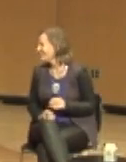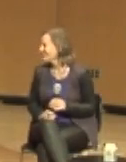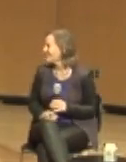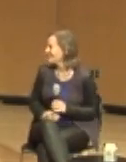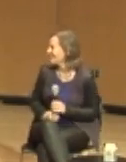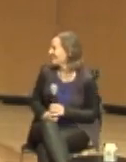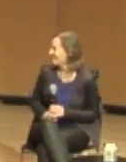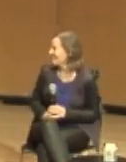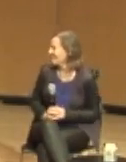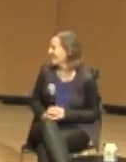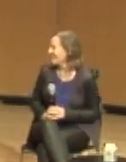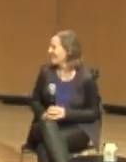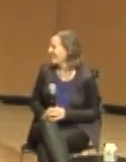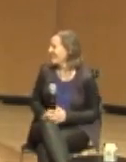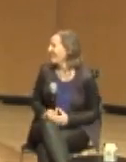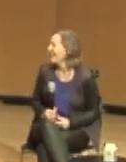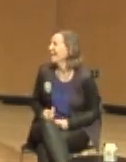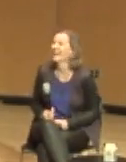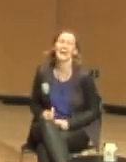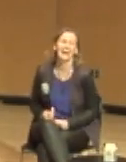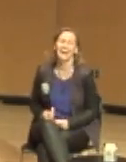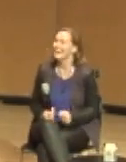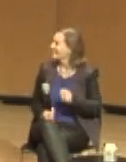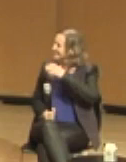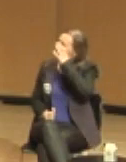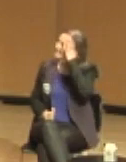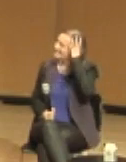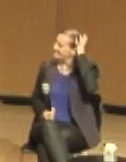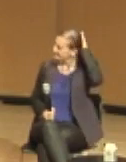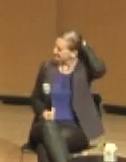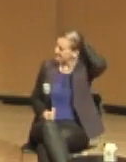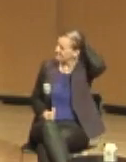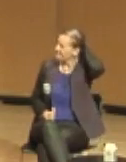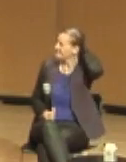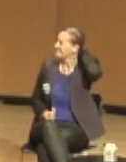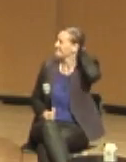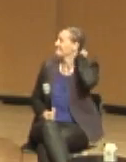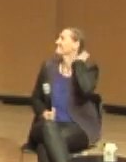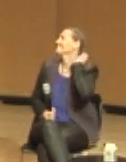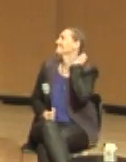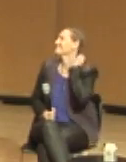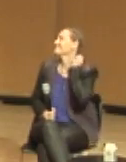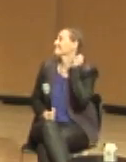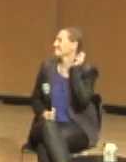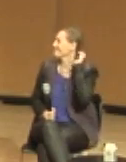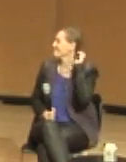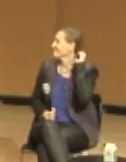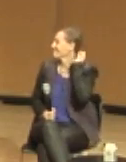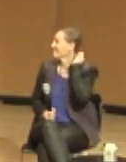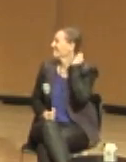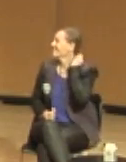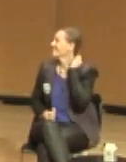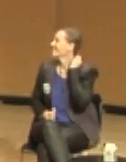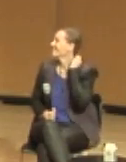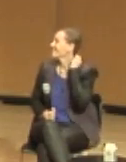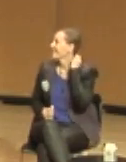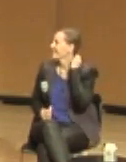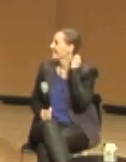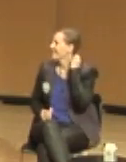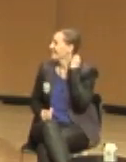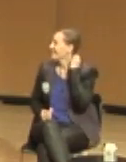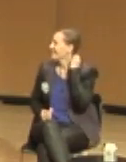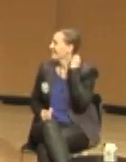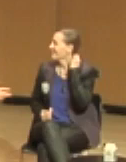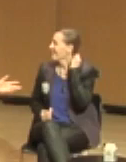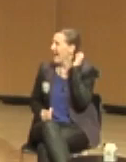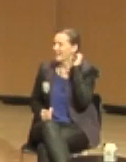yeah yeah yeah so so so all of those inside of the plays sort of cover all of those it's